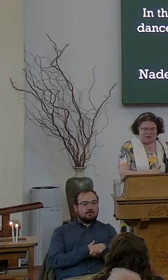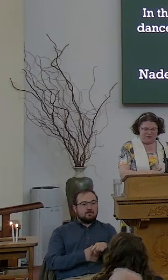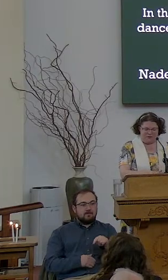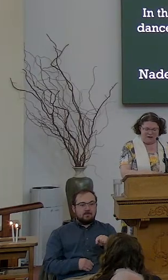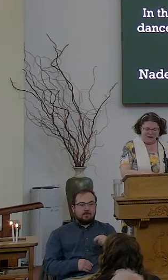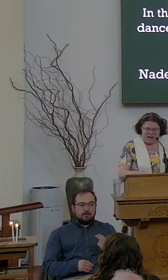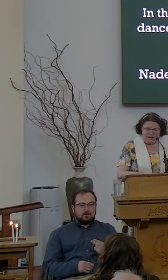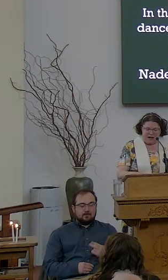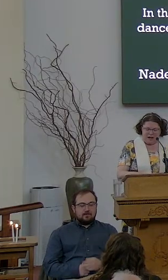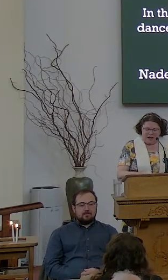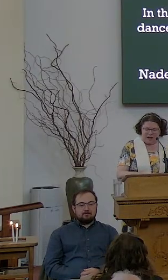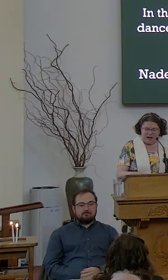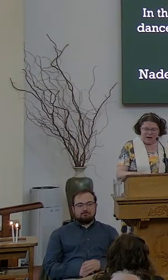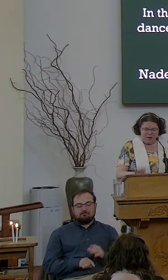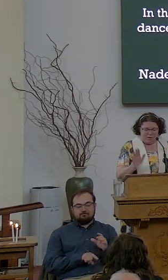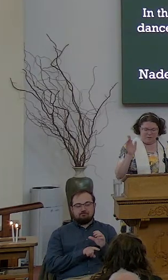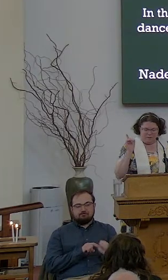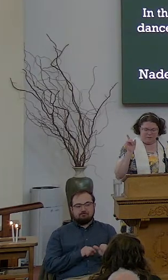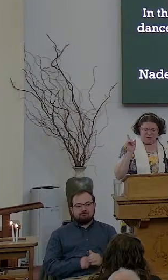is fabulous.